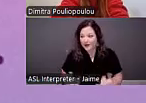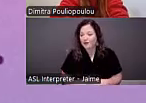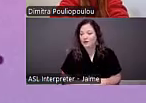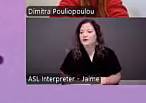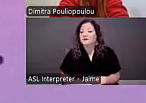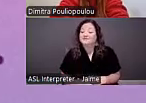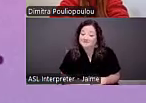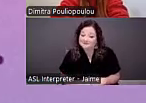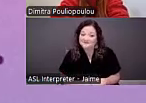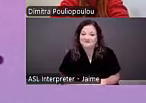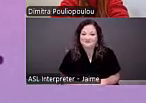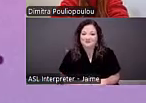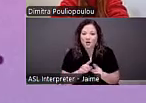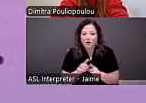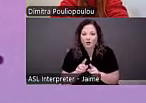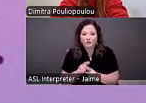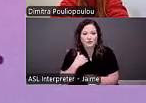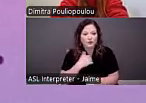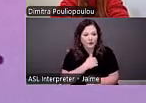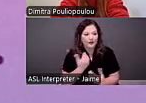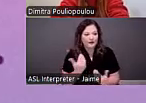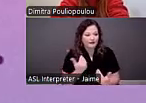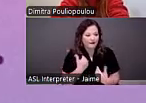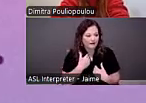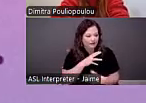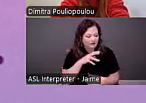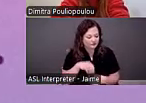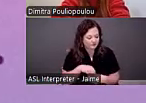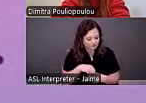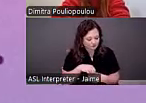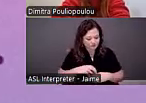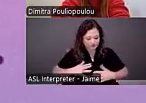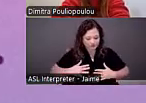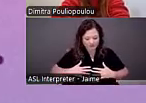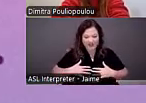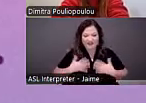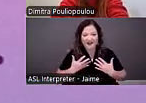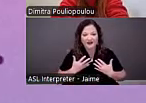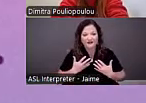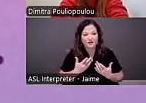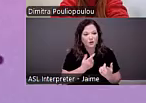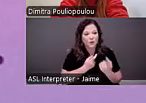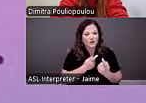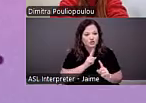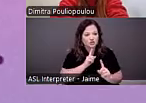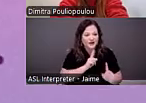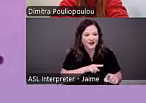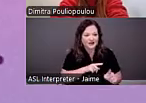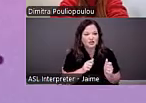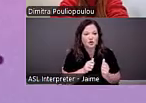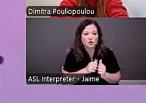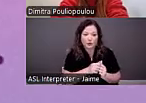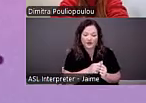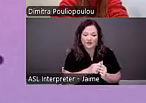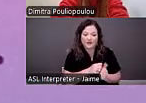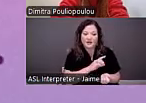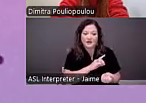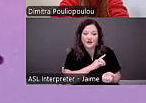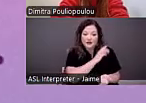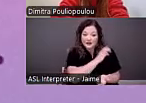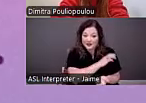we are also including live Q&A sessions with clinicians